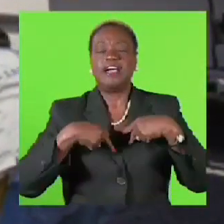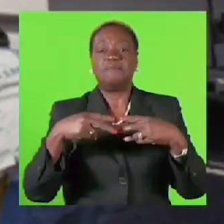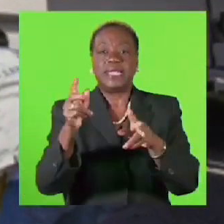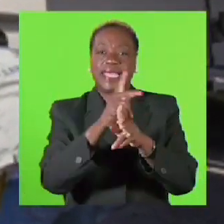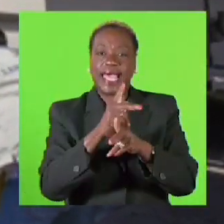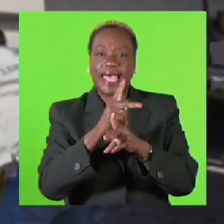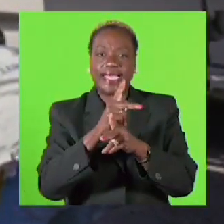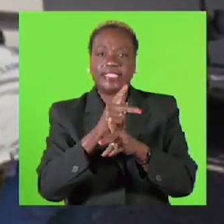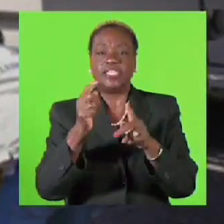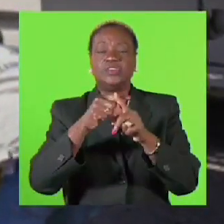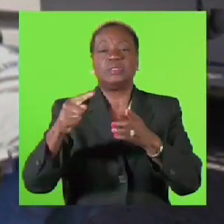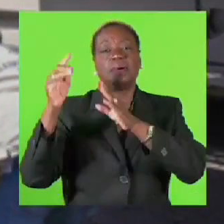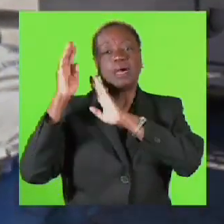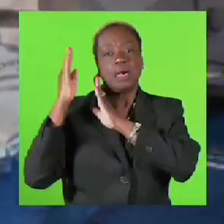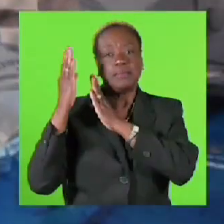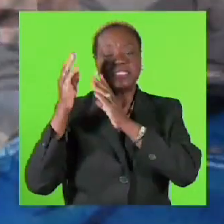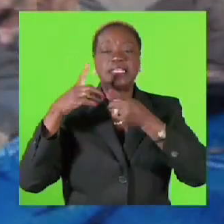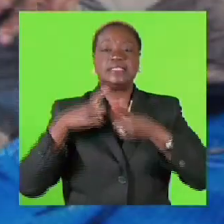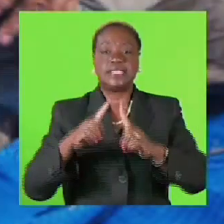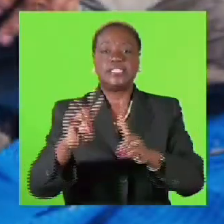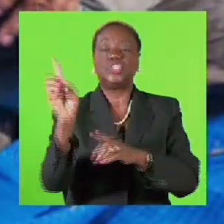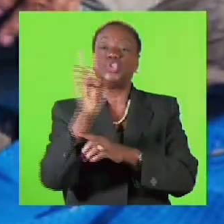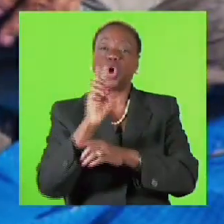and generous to the Bahamas since Dorian.